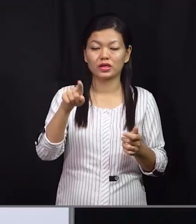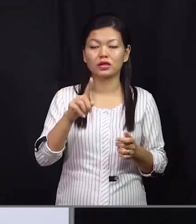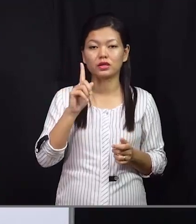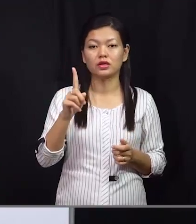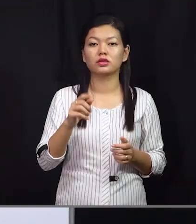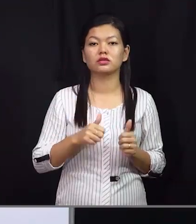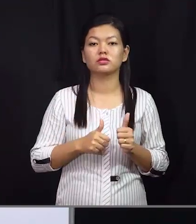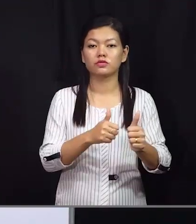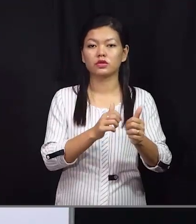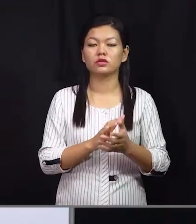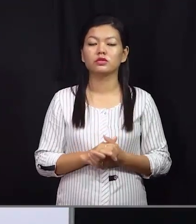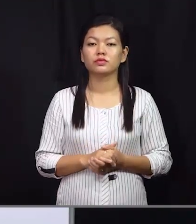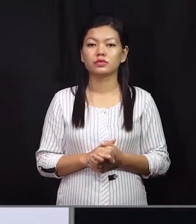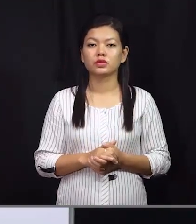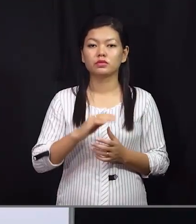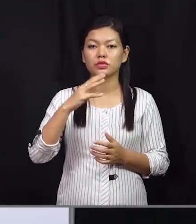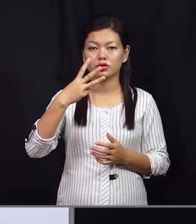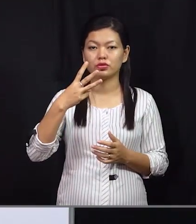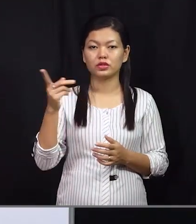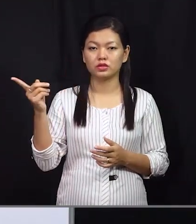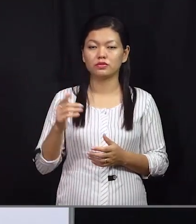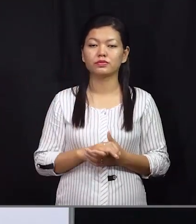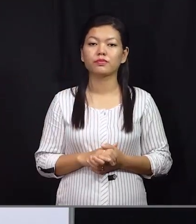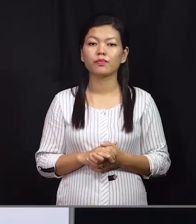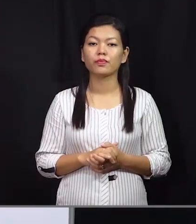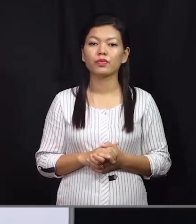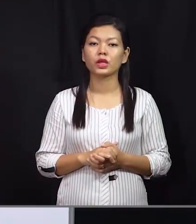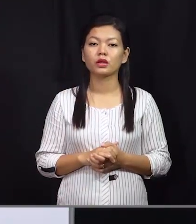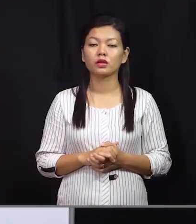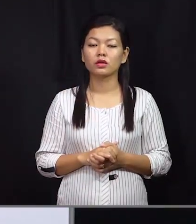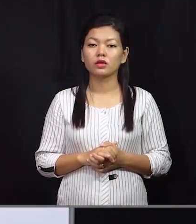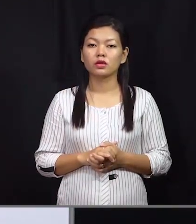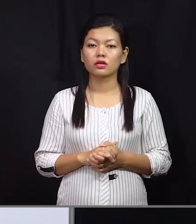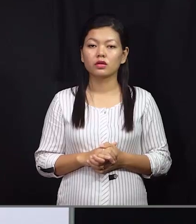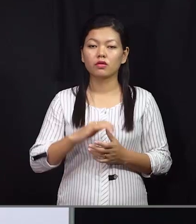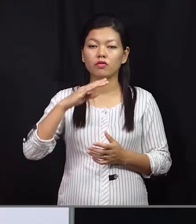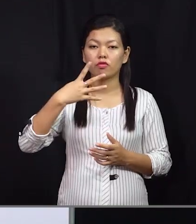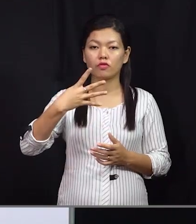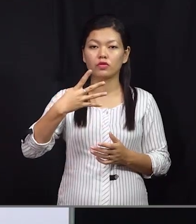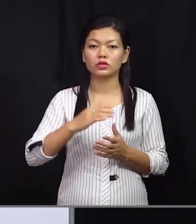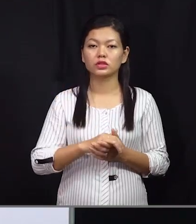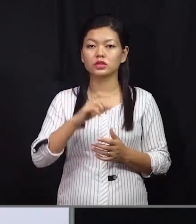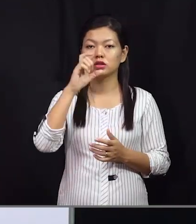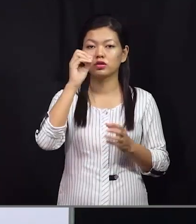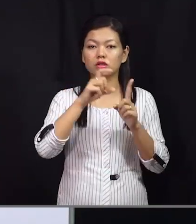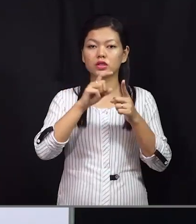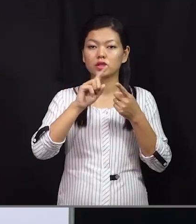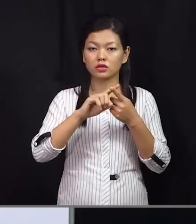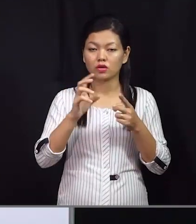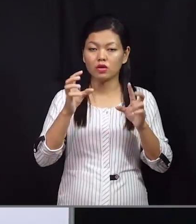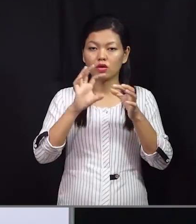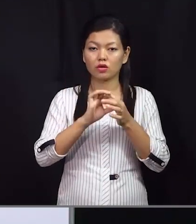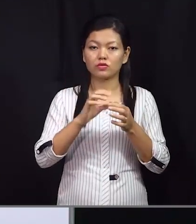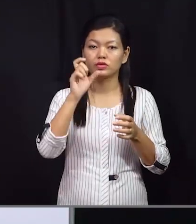its members. Okay, so that is establishments of representative professional association. The fourth one is code of conduct. Code of conduct is